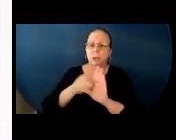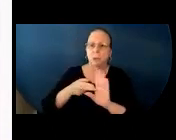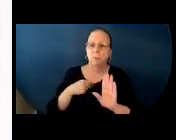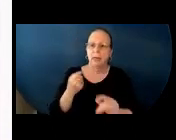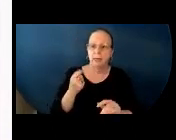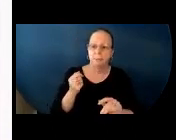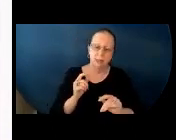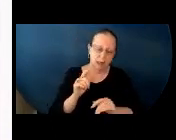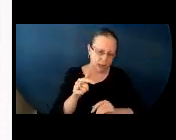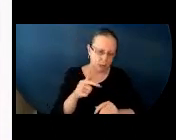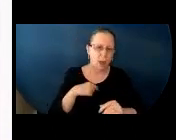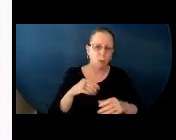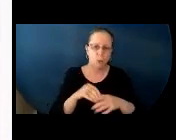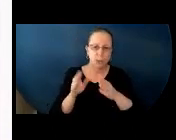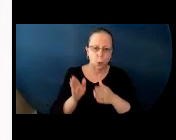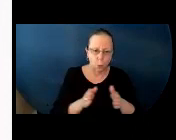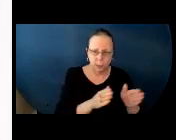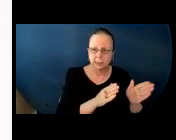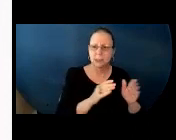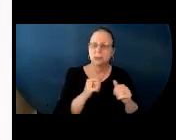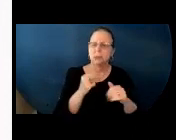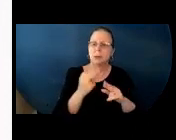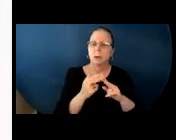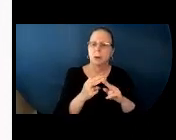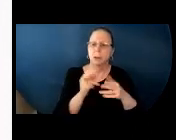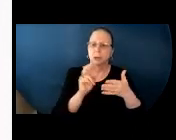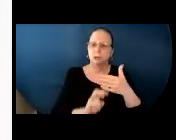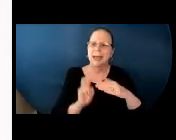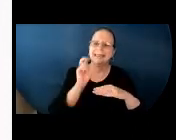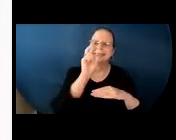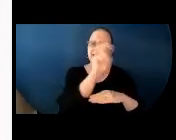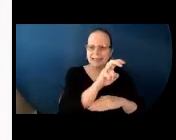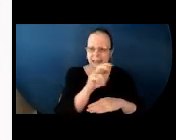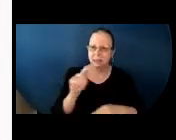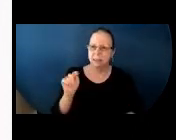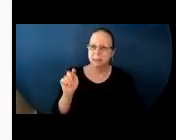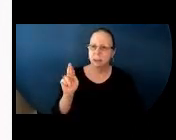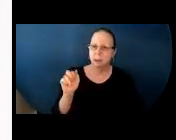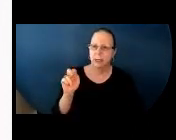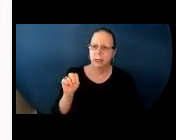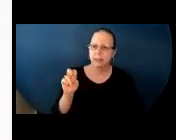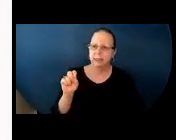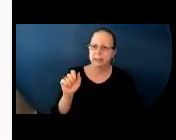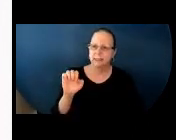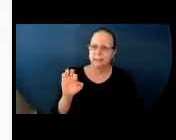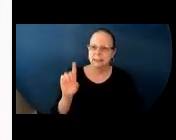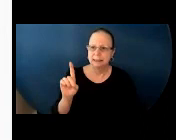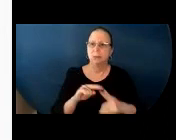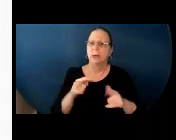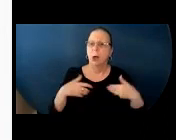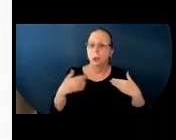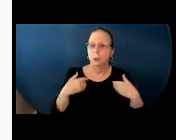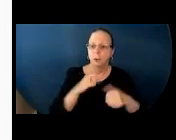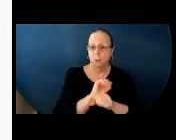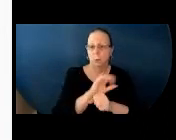an organization called Transcend, and we are partners with TASH and the Youth Employment Solutions Center. And